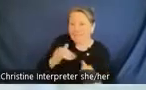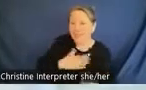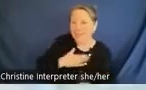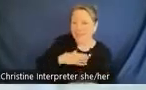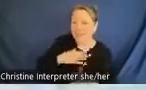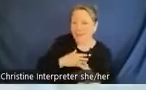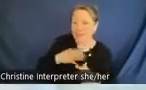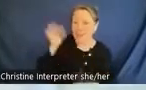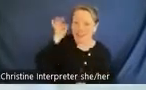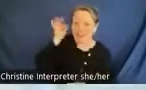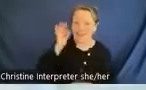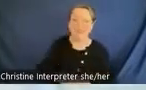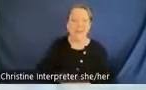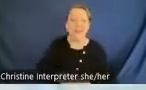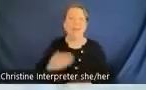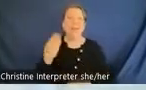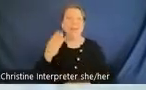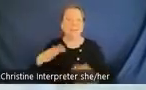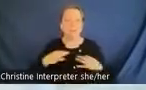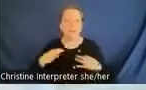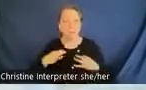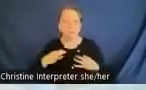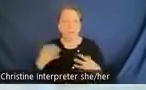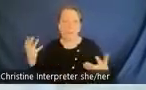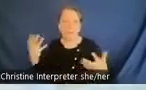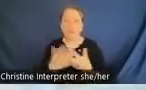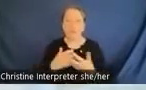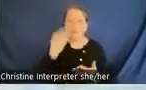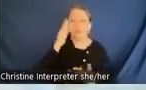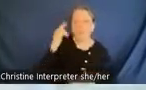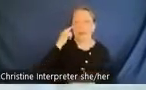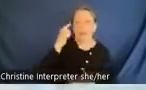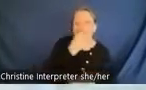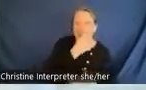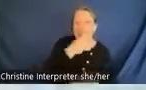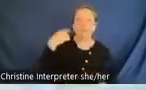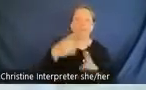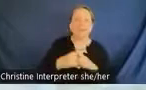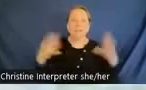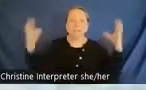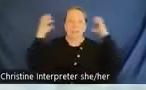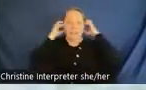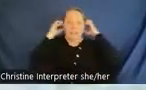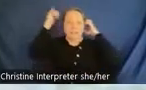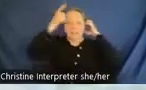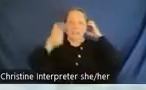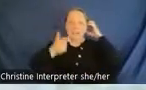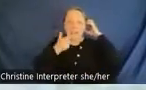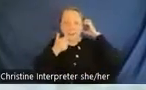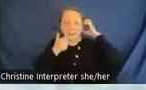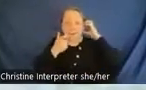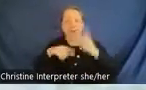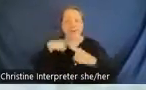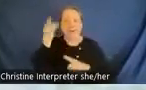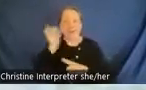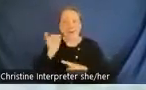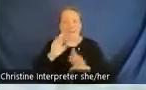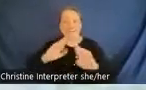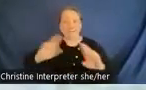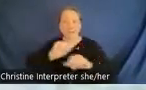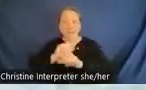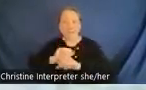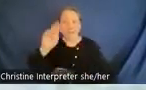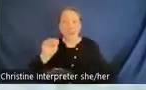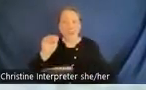and I'm wearing a blue shirt, which matches my blue eyes, and I'm wearing a headset. So it looks like I work at the McDonald's drive-thru window.